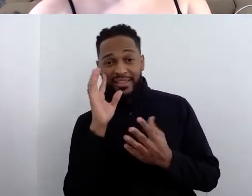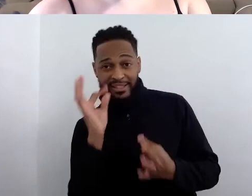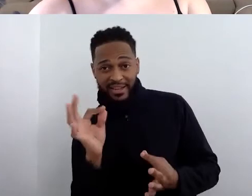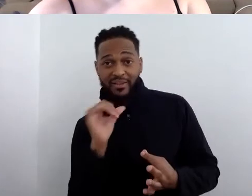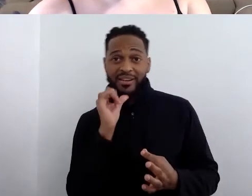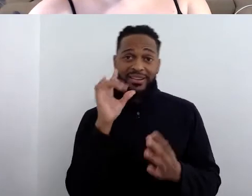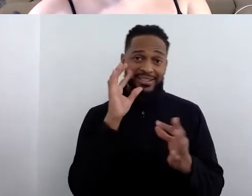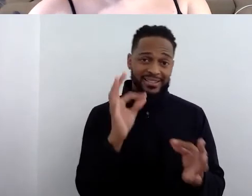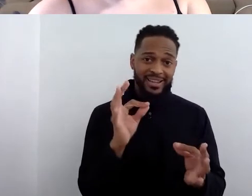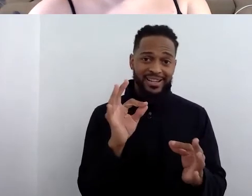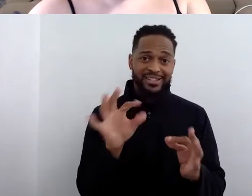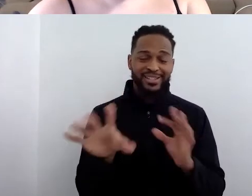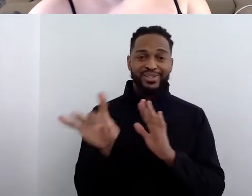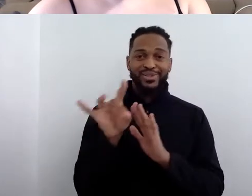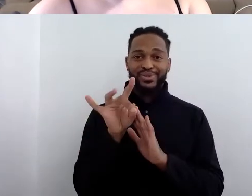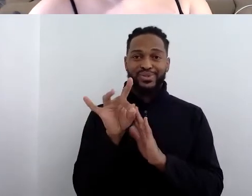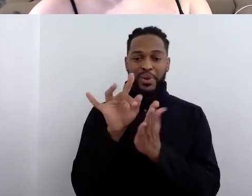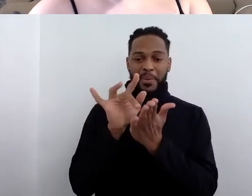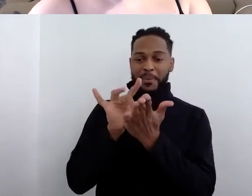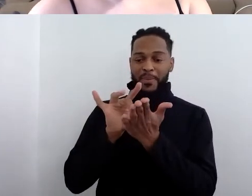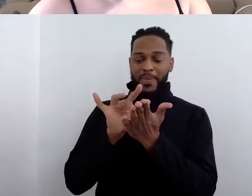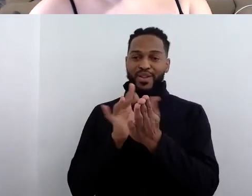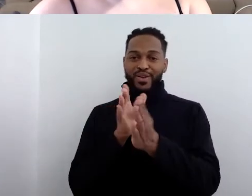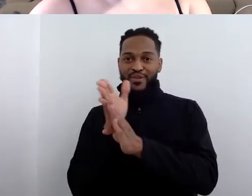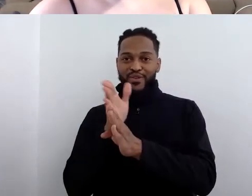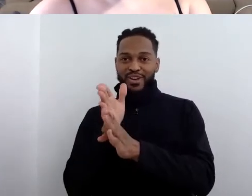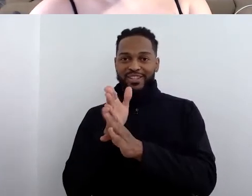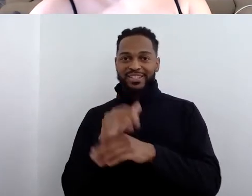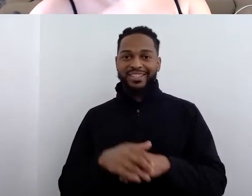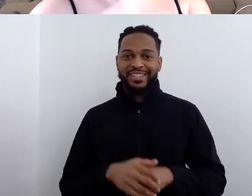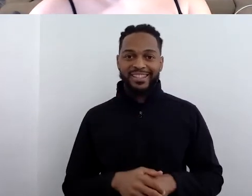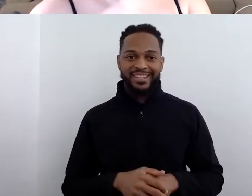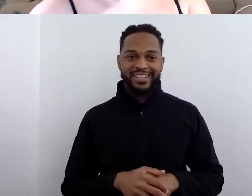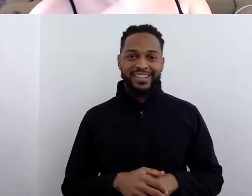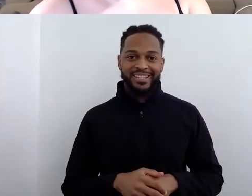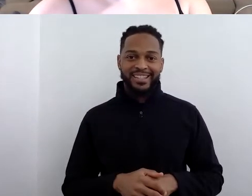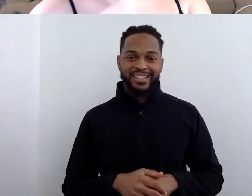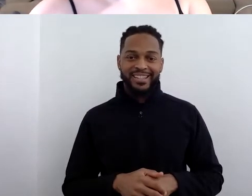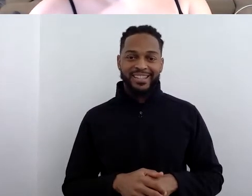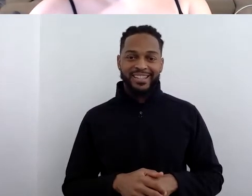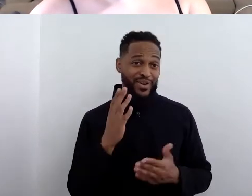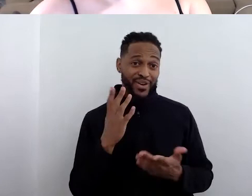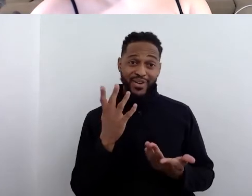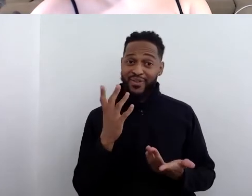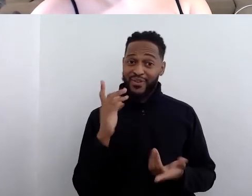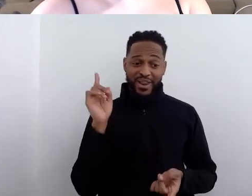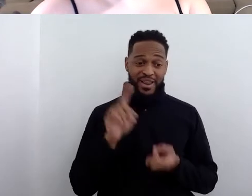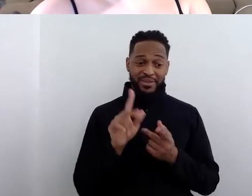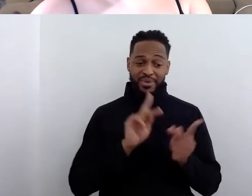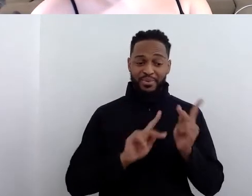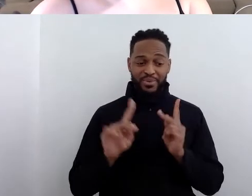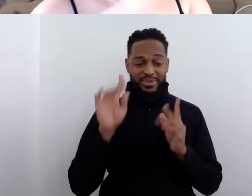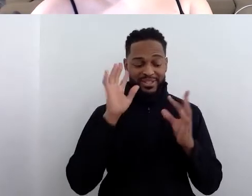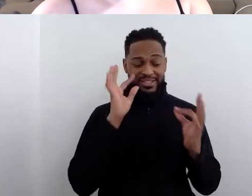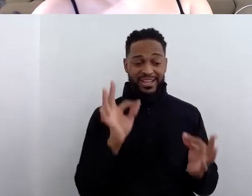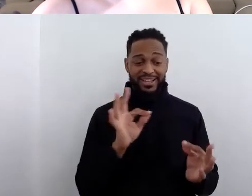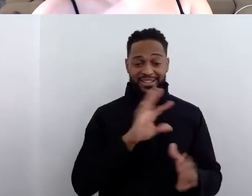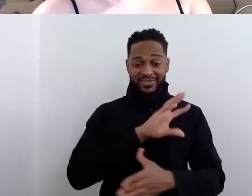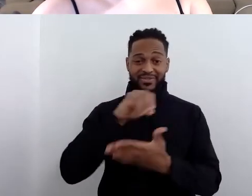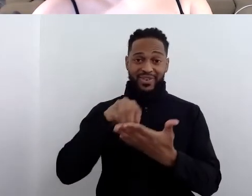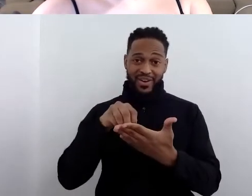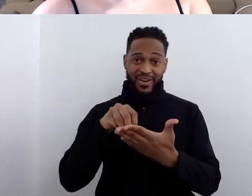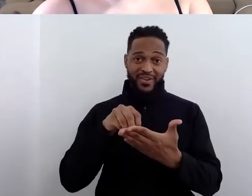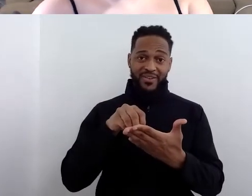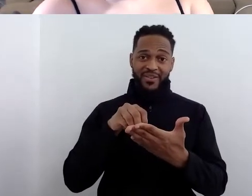I think time will tell. I don't know if less people will choose careers in healthcare, and I